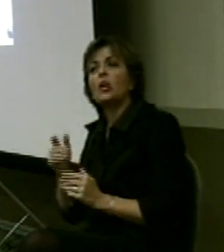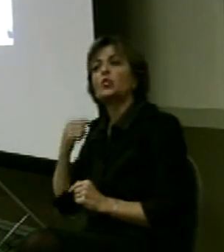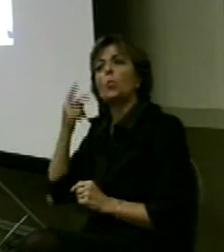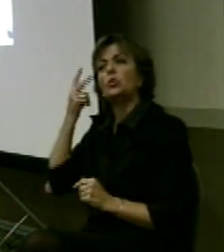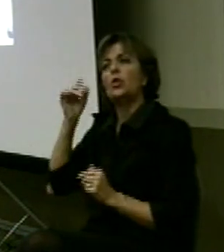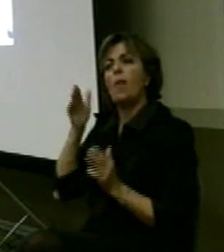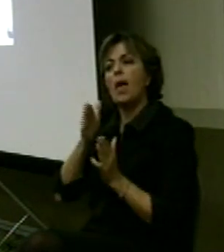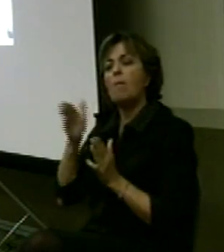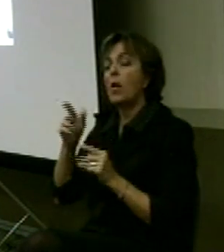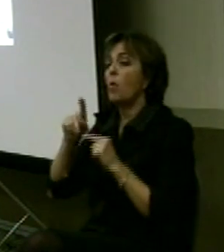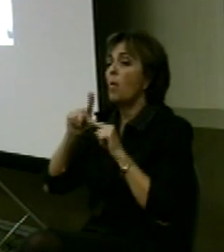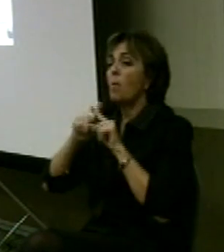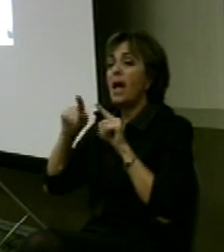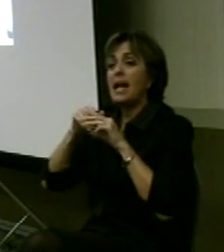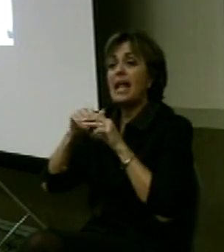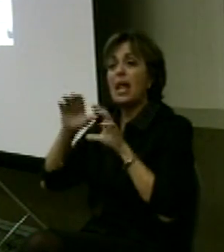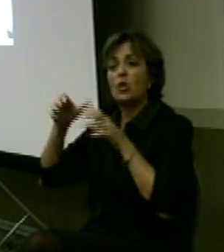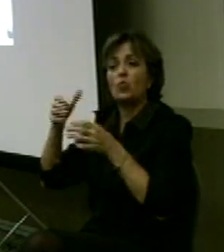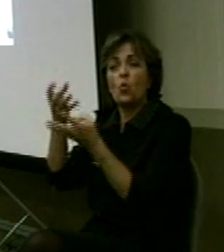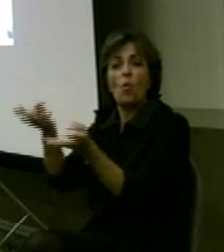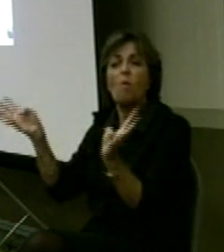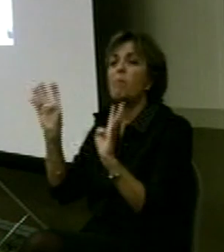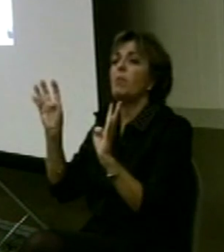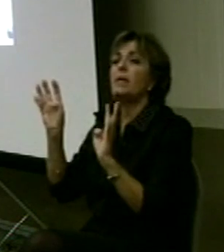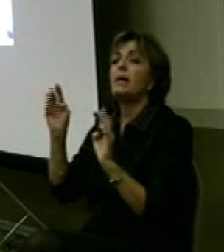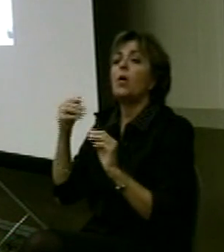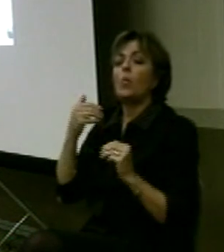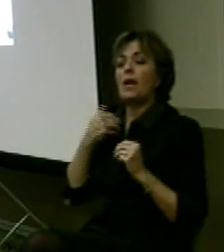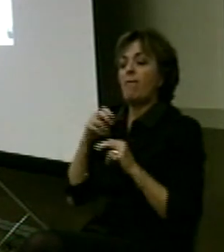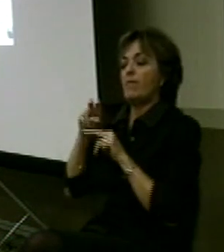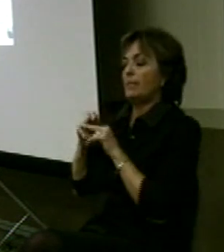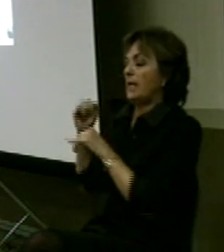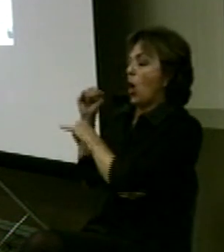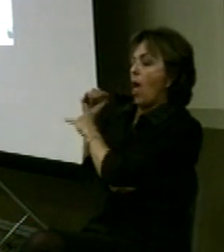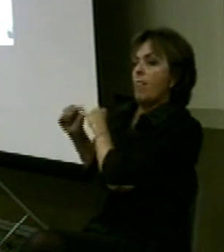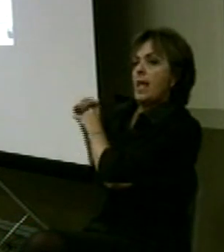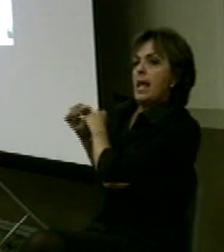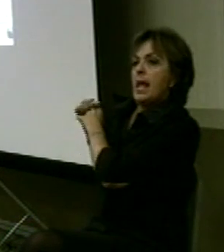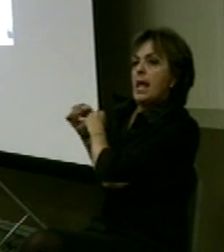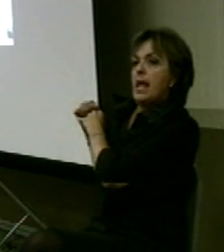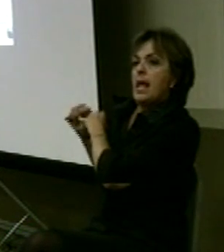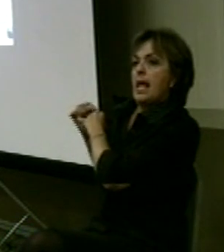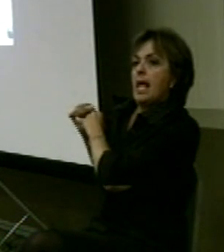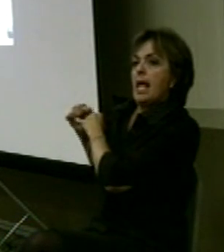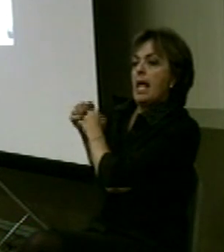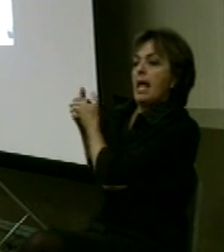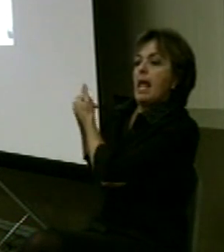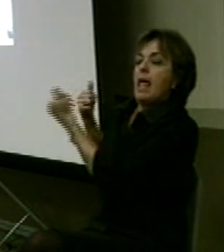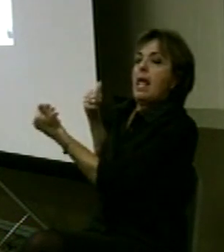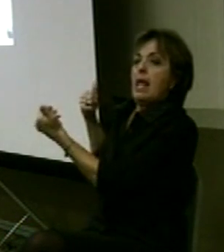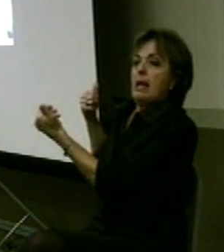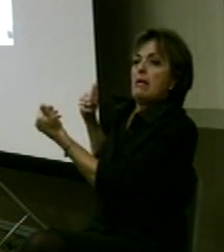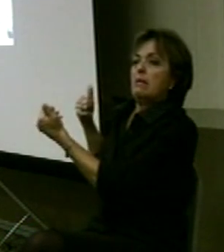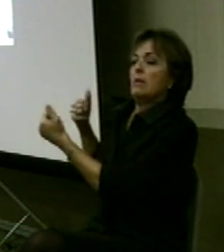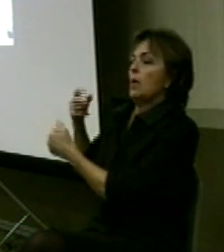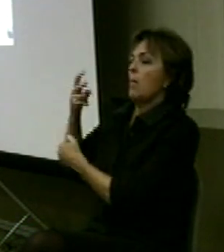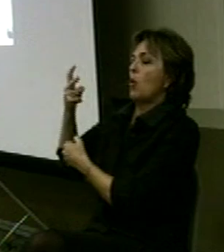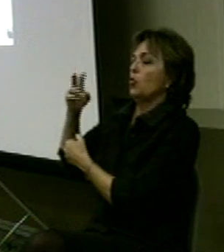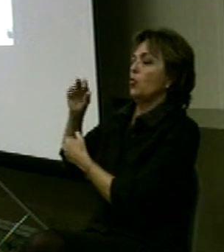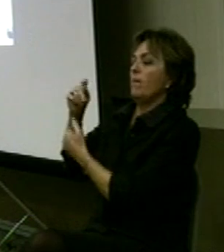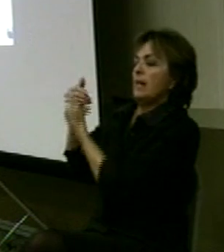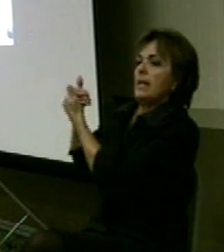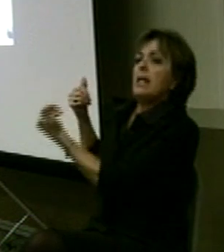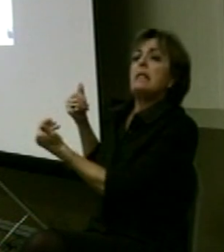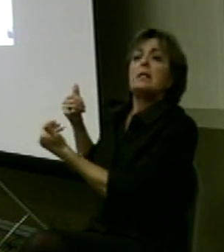We did is when he had to do a group situation, we would have him sitting on the end of the table back about 2 feet within his